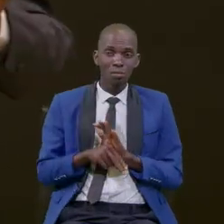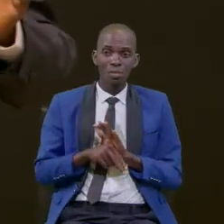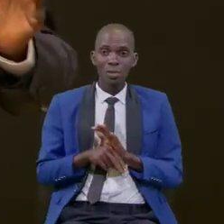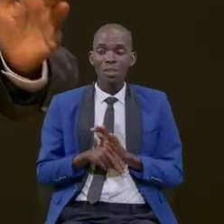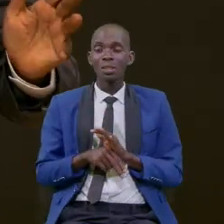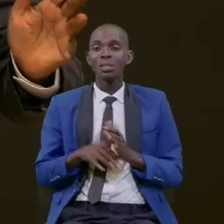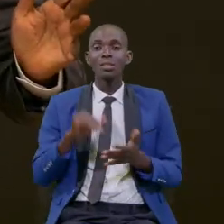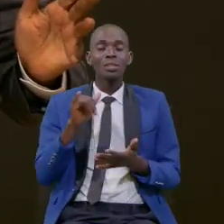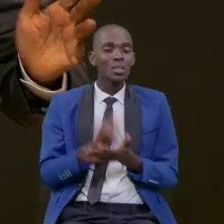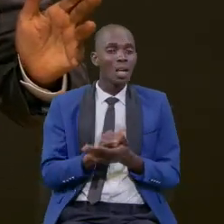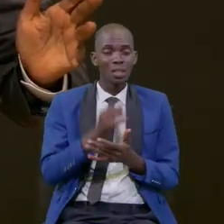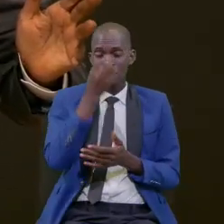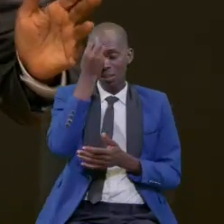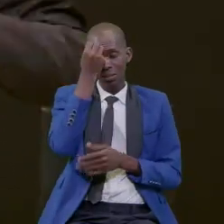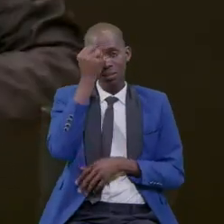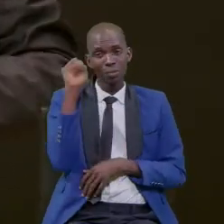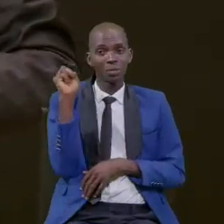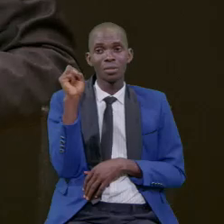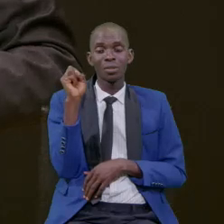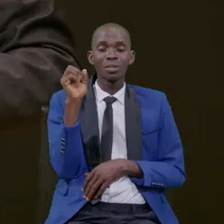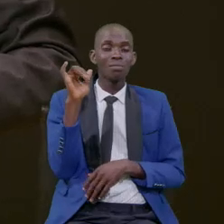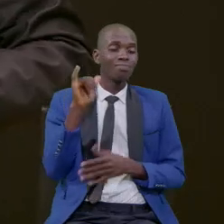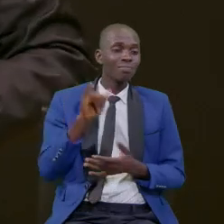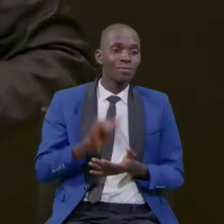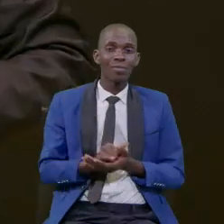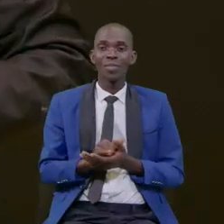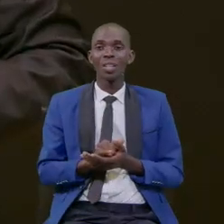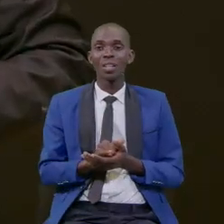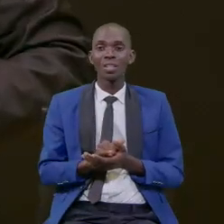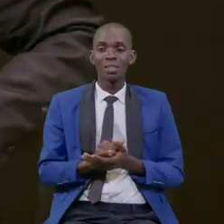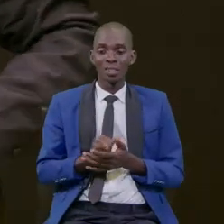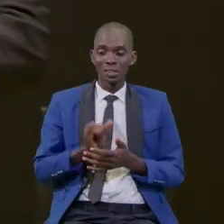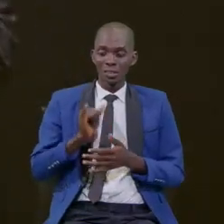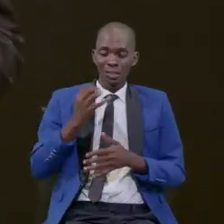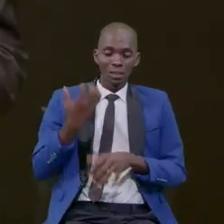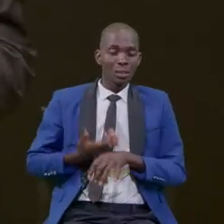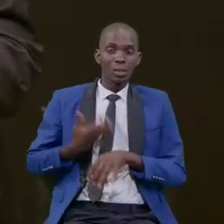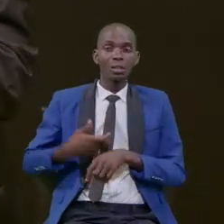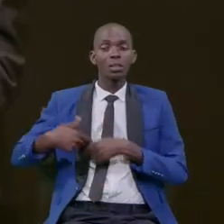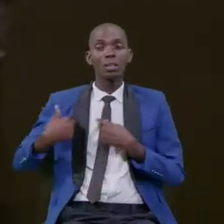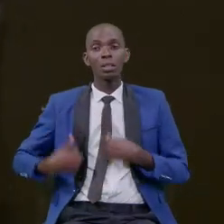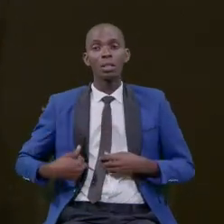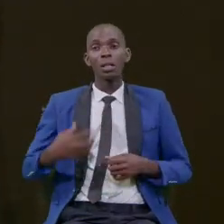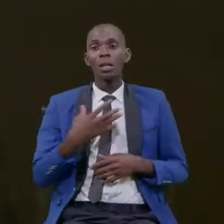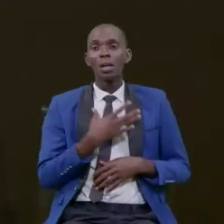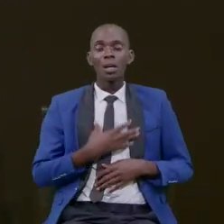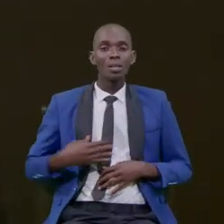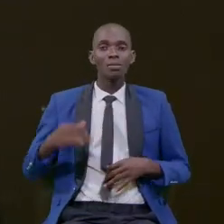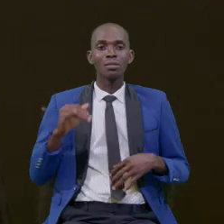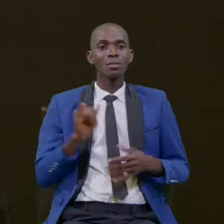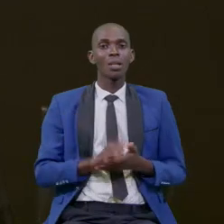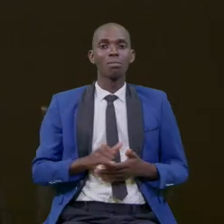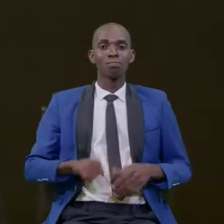that disobedience, that stony heart, and that superfluity